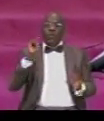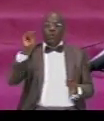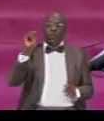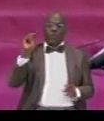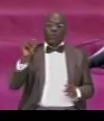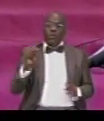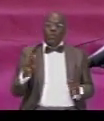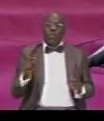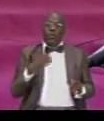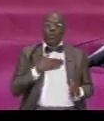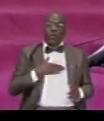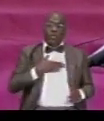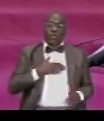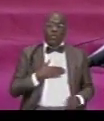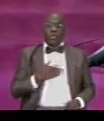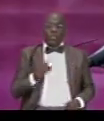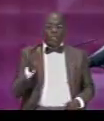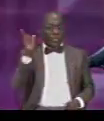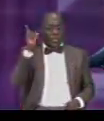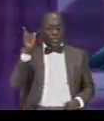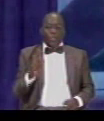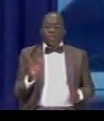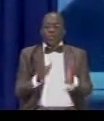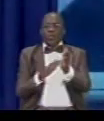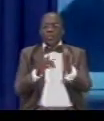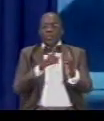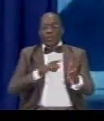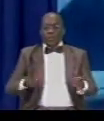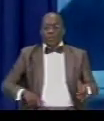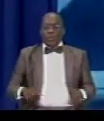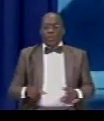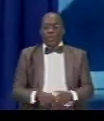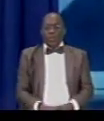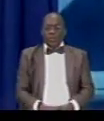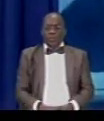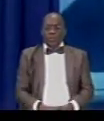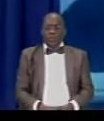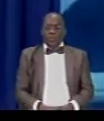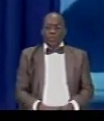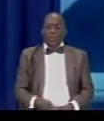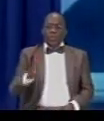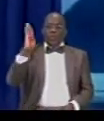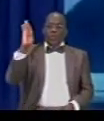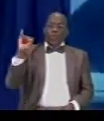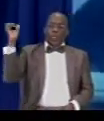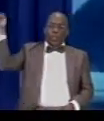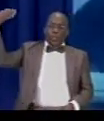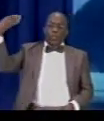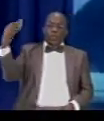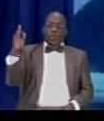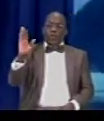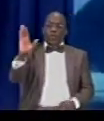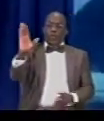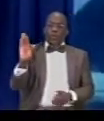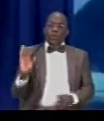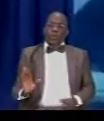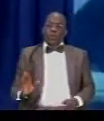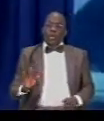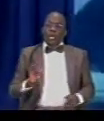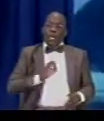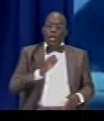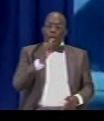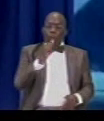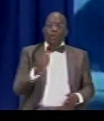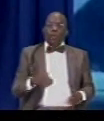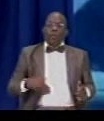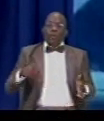listen attentively. Praise the Lord. By the special grace of God, I'm born again. And